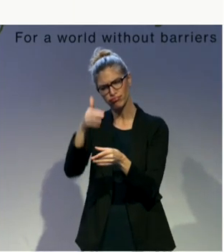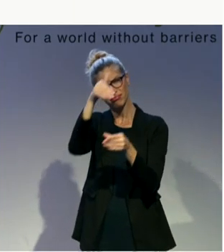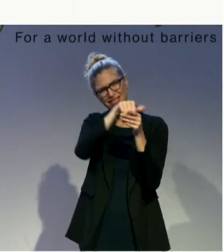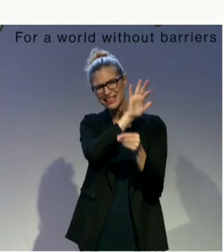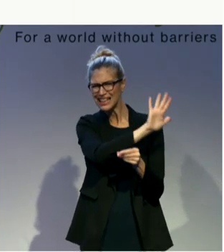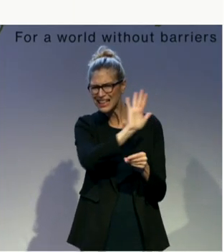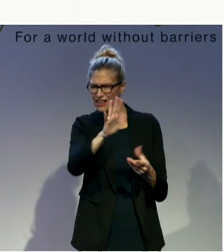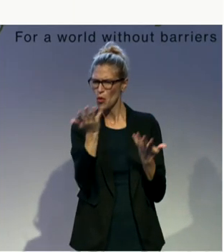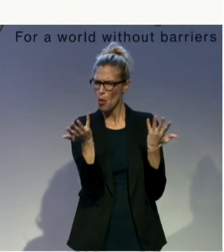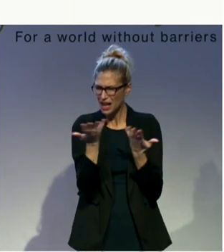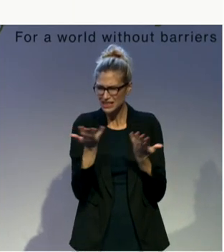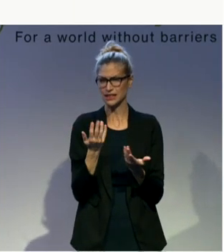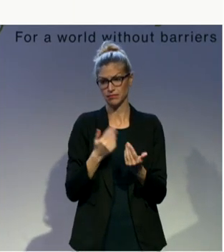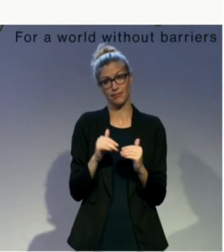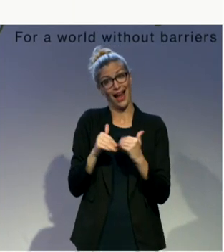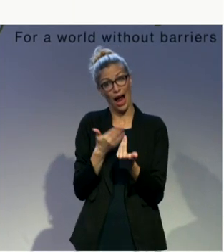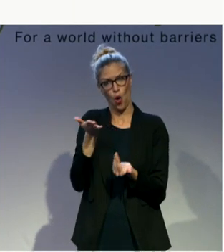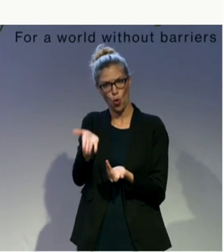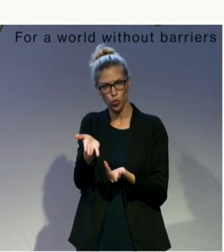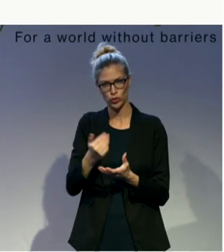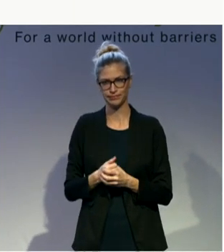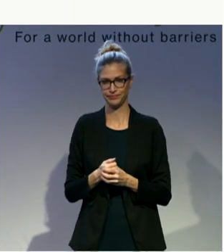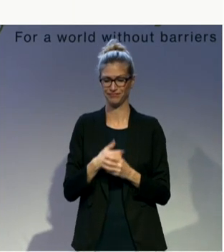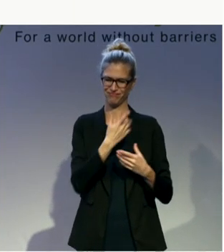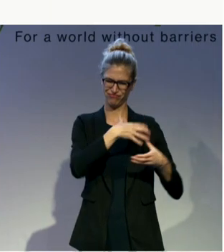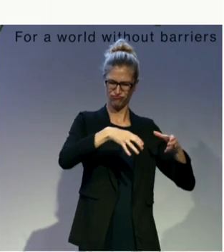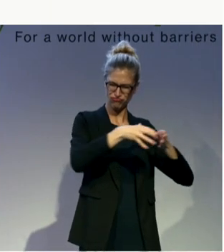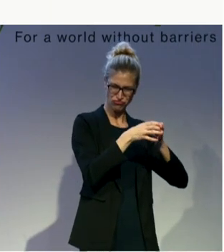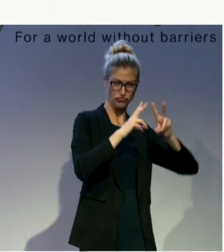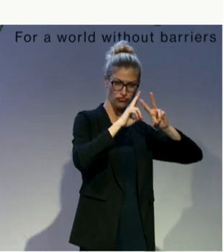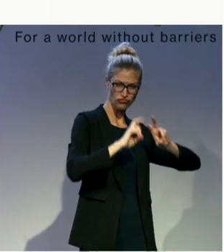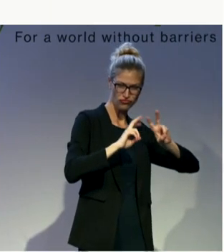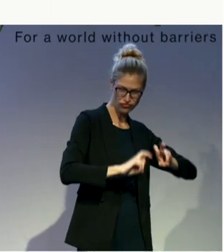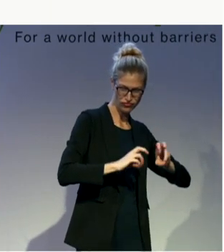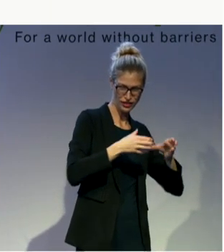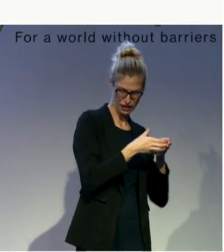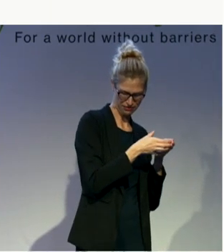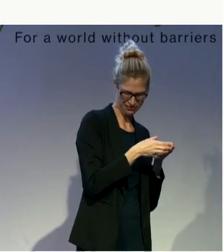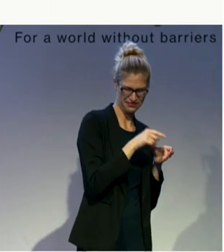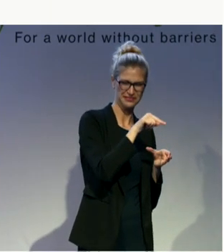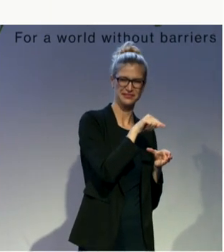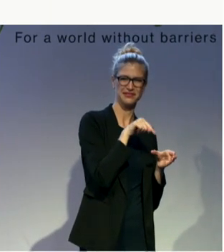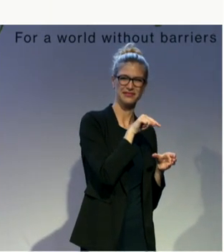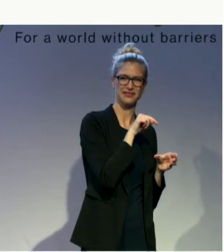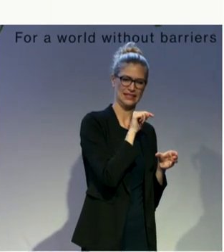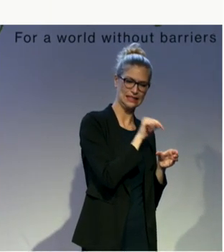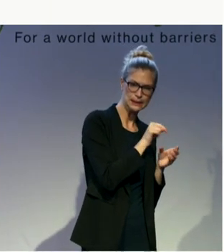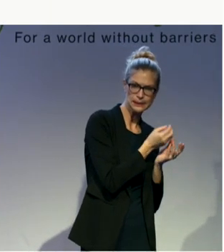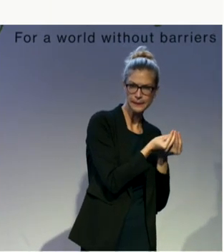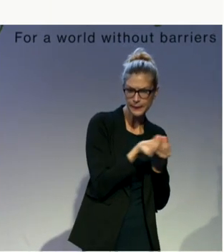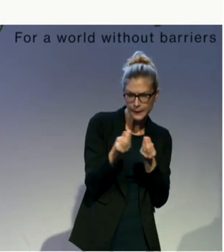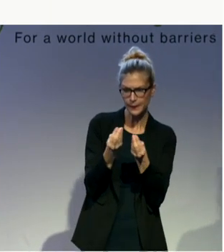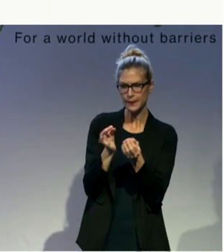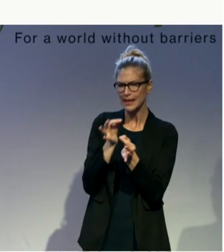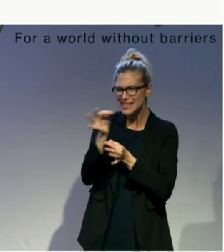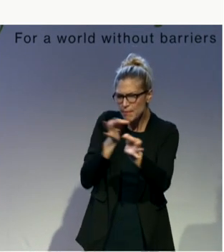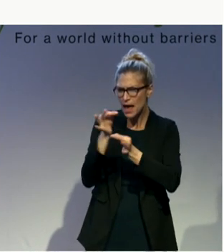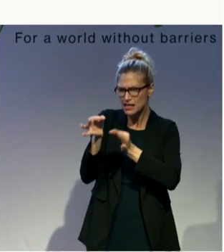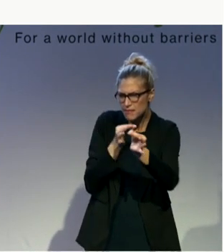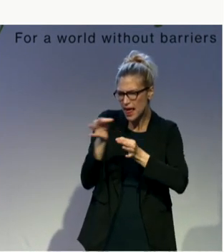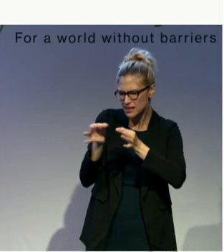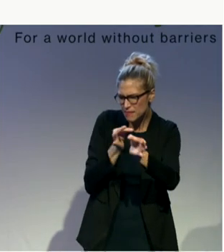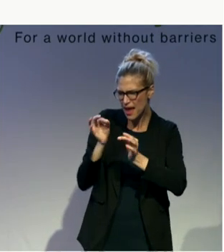circles. And in these study circles, it was all about how to vote and whom to vote for and why. Also